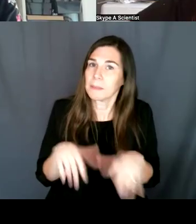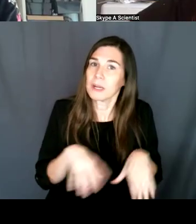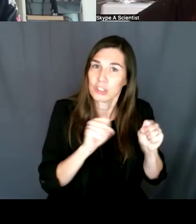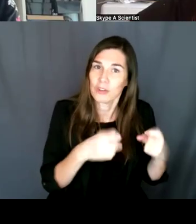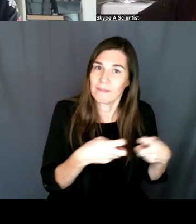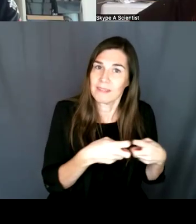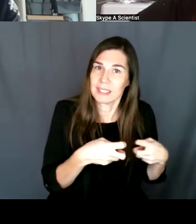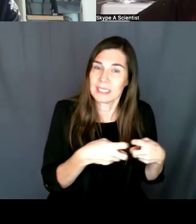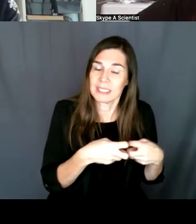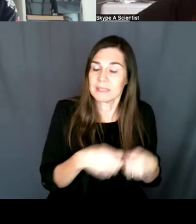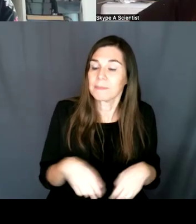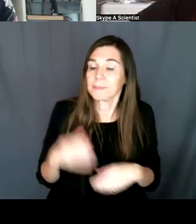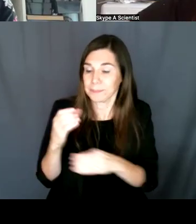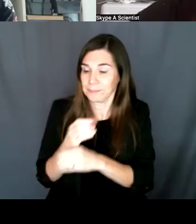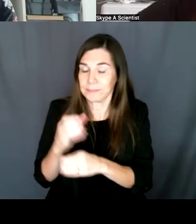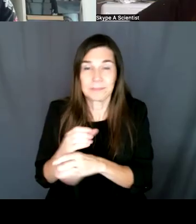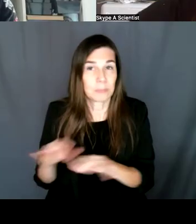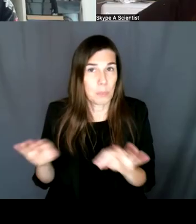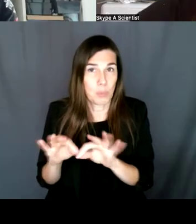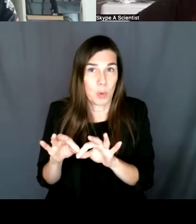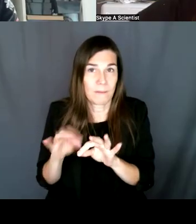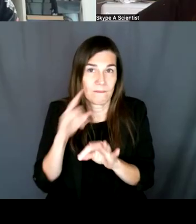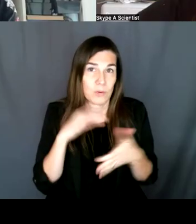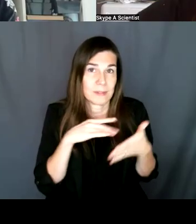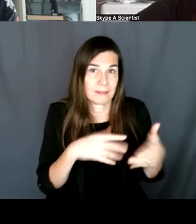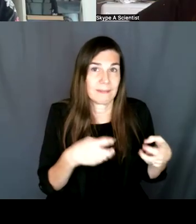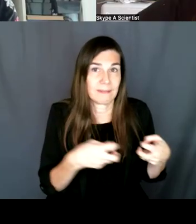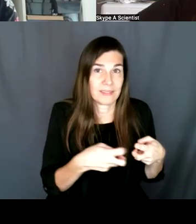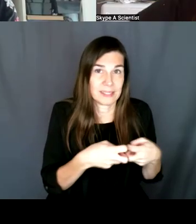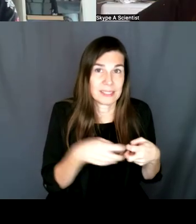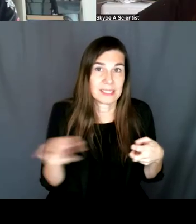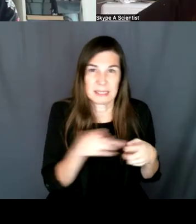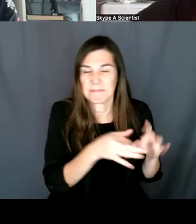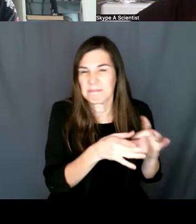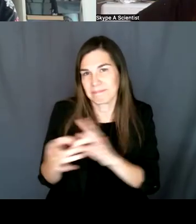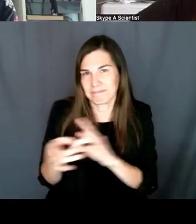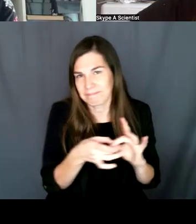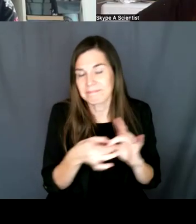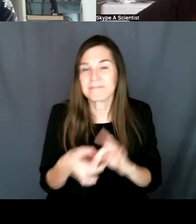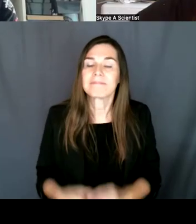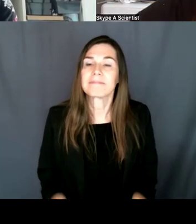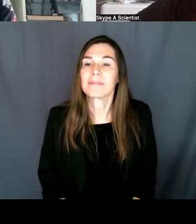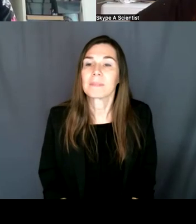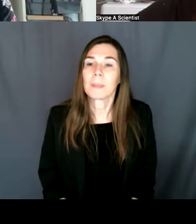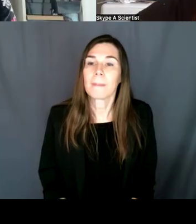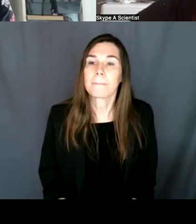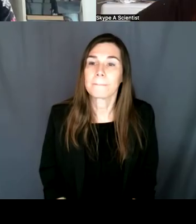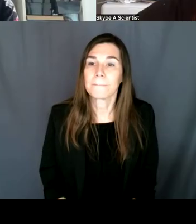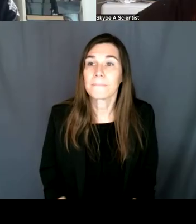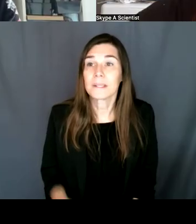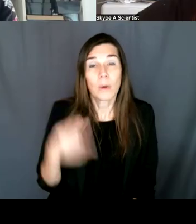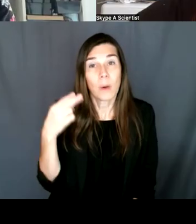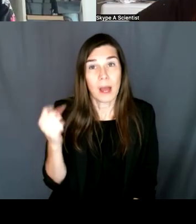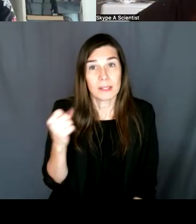physics. Calculus is really important for studying physics. So the primary classes that I took in high school